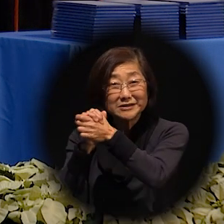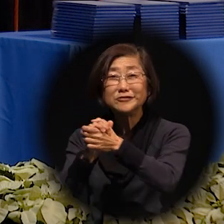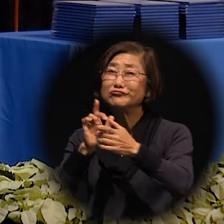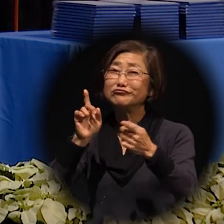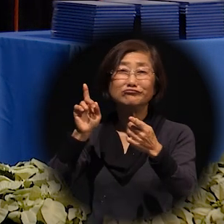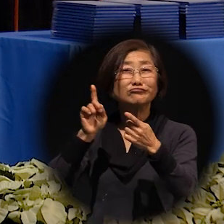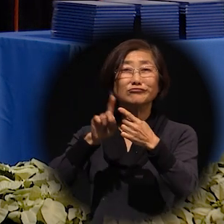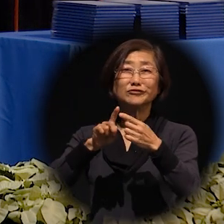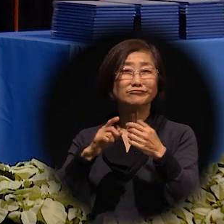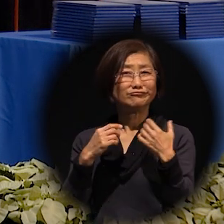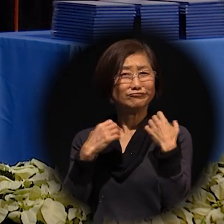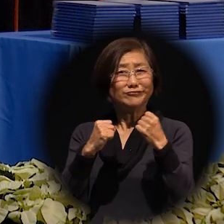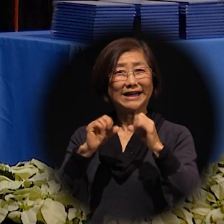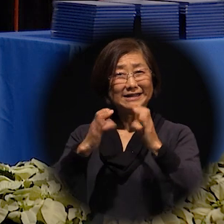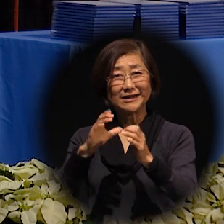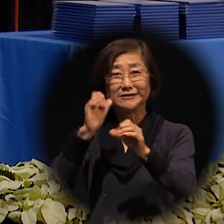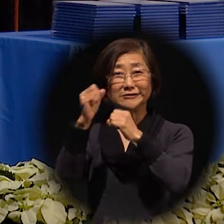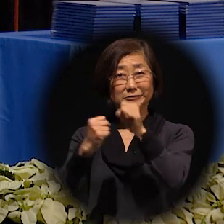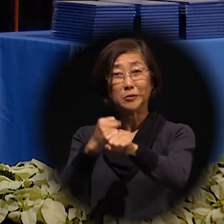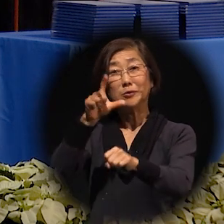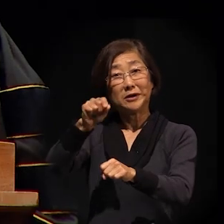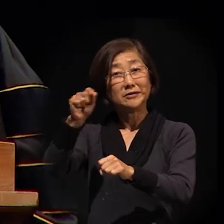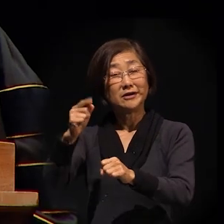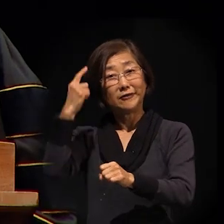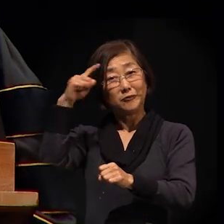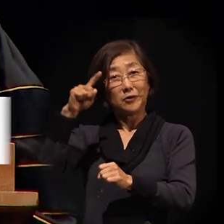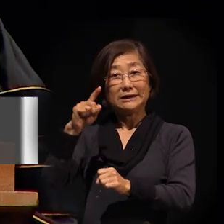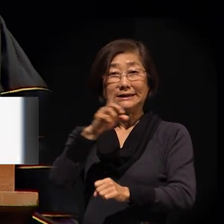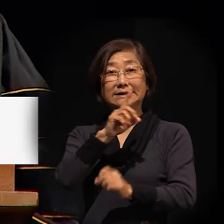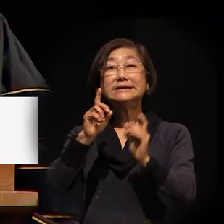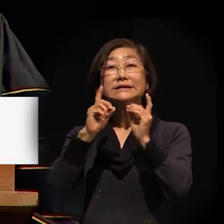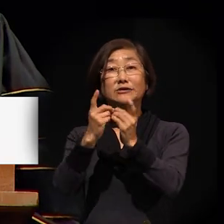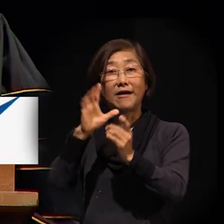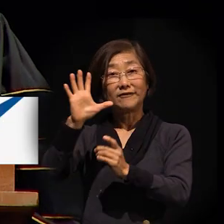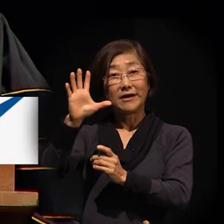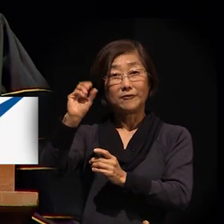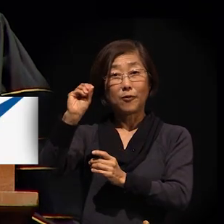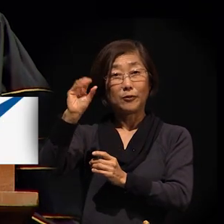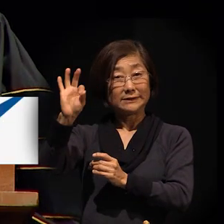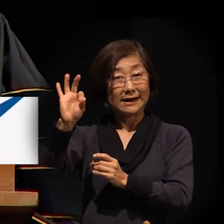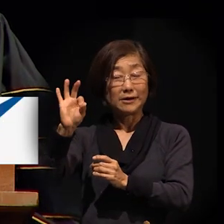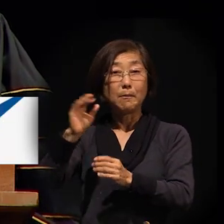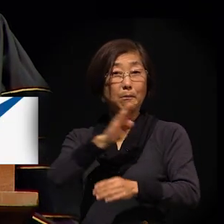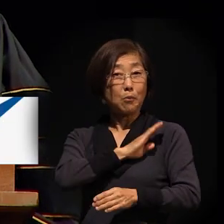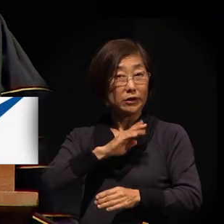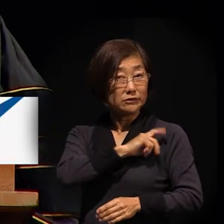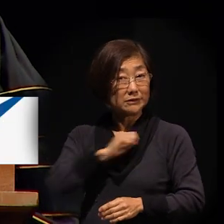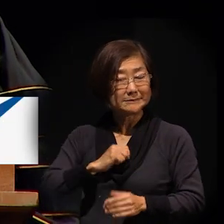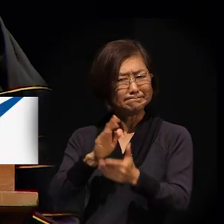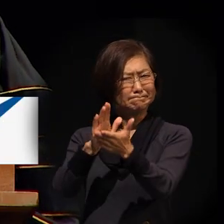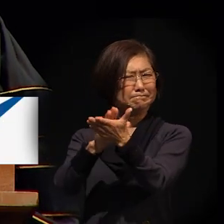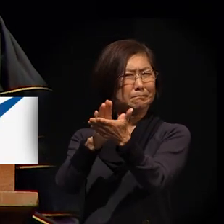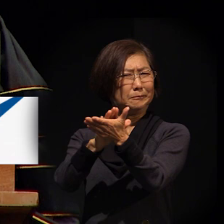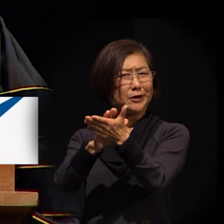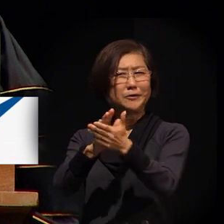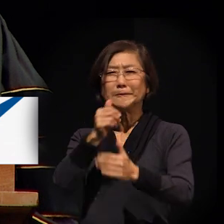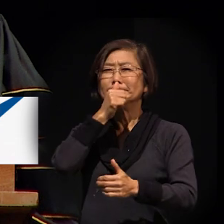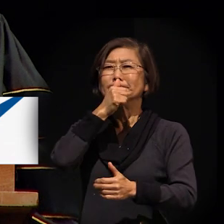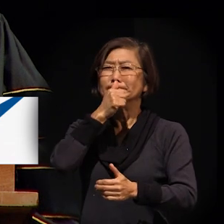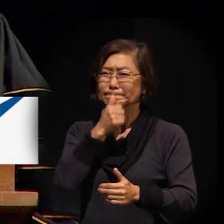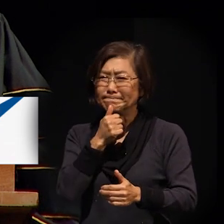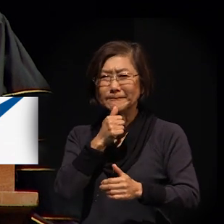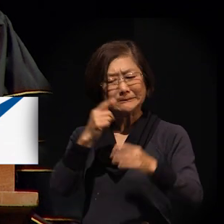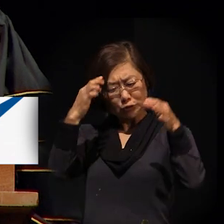Congratulations to the resilient class of 2020. On behalf of District 509 Board of Trustees, I commend you for your